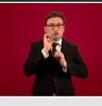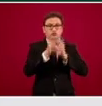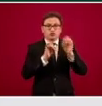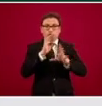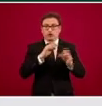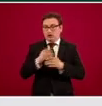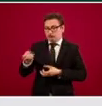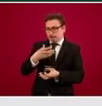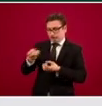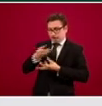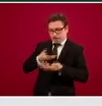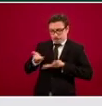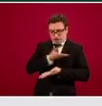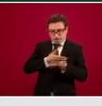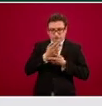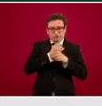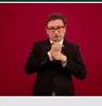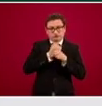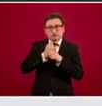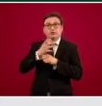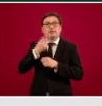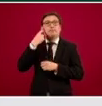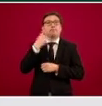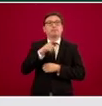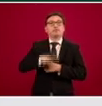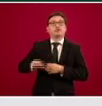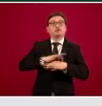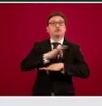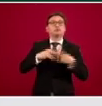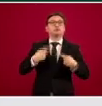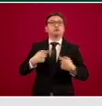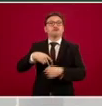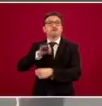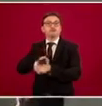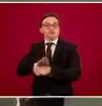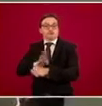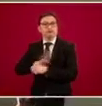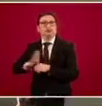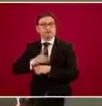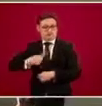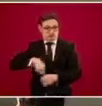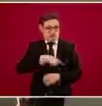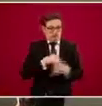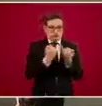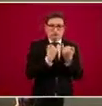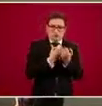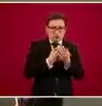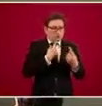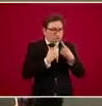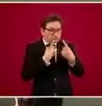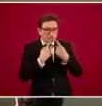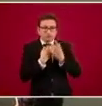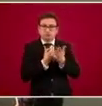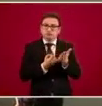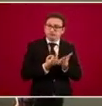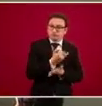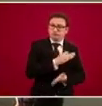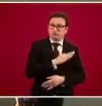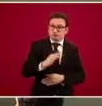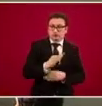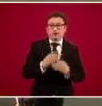a ever more robust database that allows us to have a better decision making